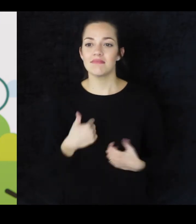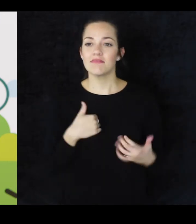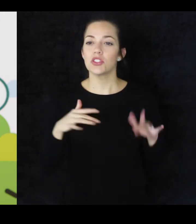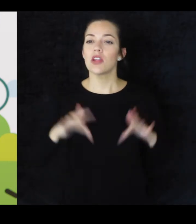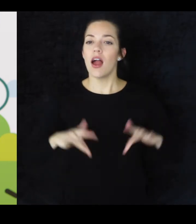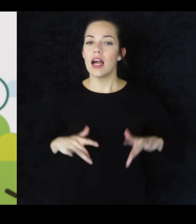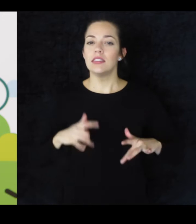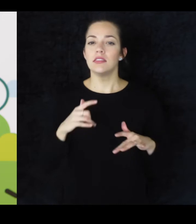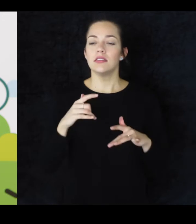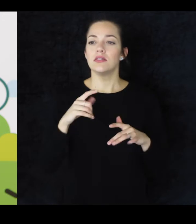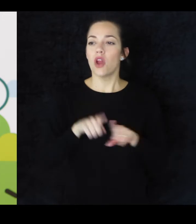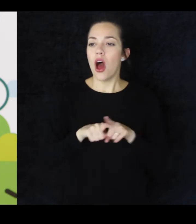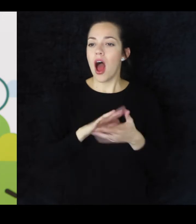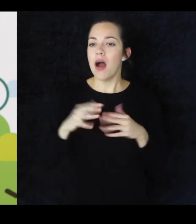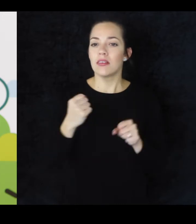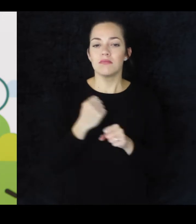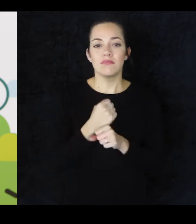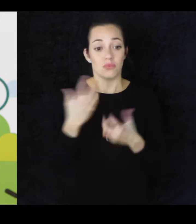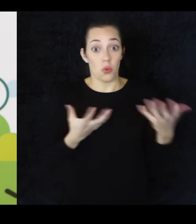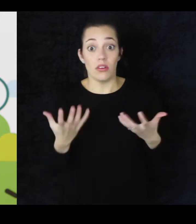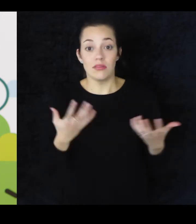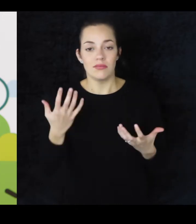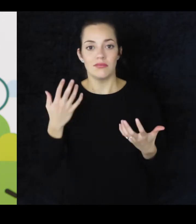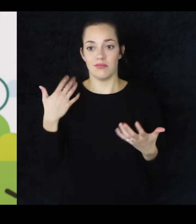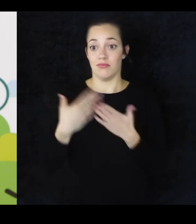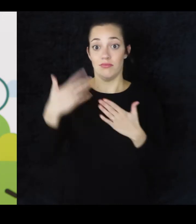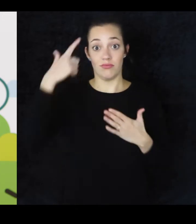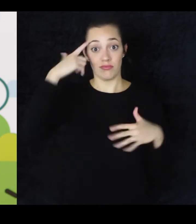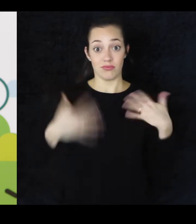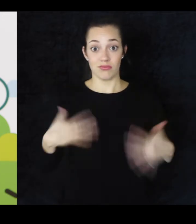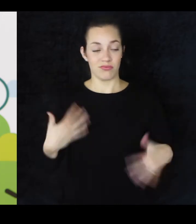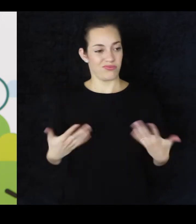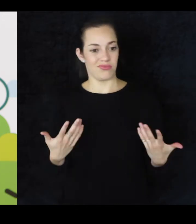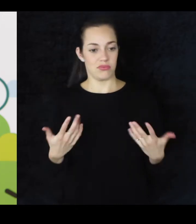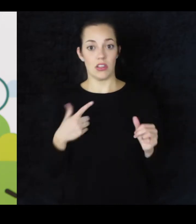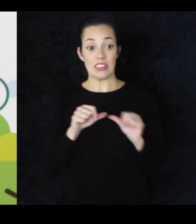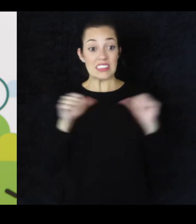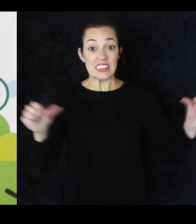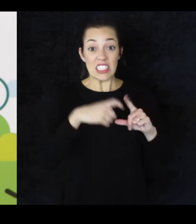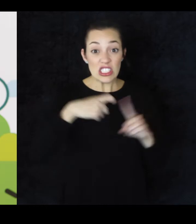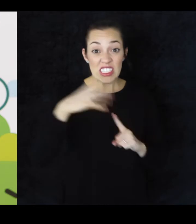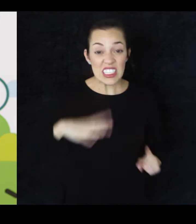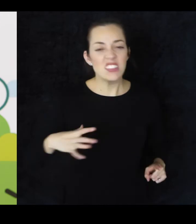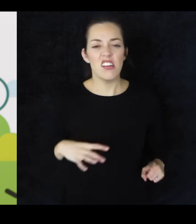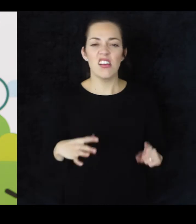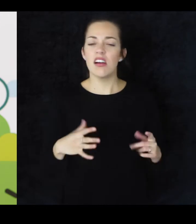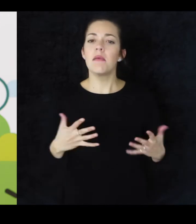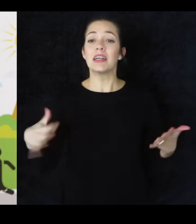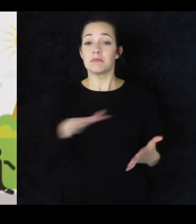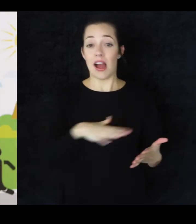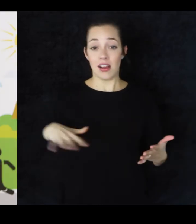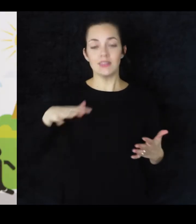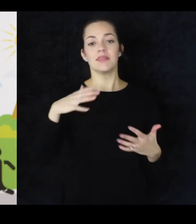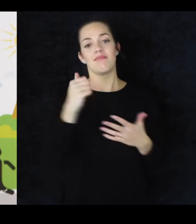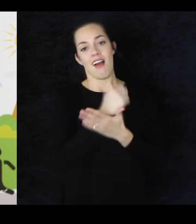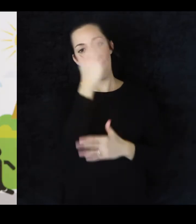I haven't yet learned how to cook since my brain injury, so I don't really need a big kitchen. I just need big space to do artwork.